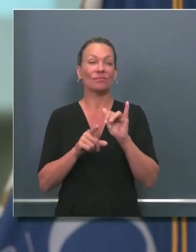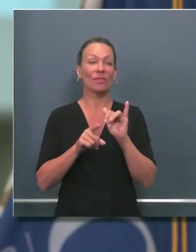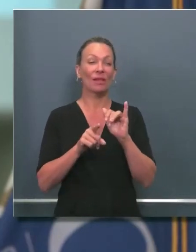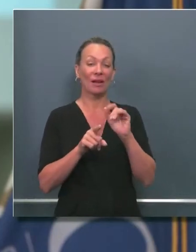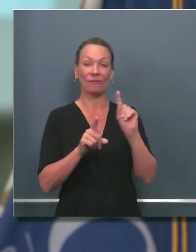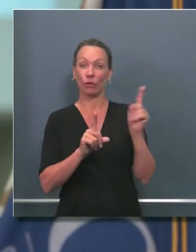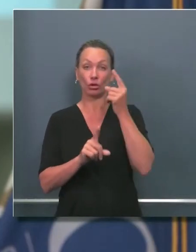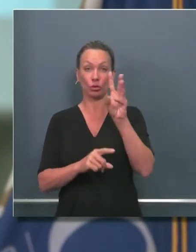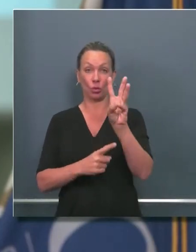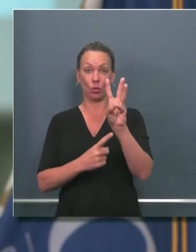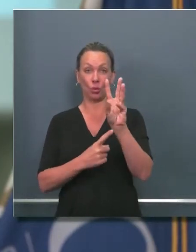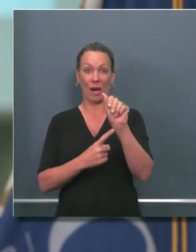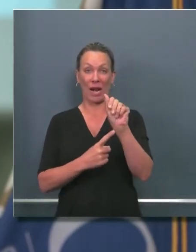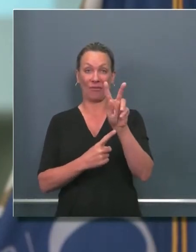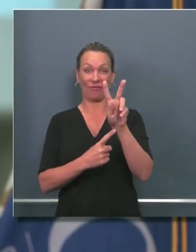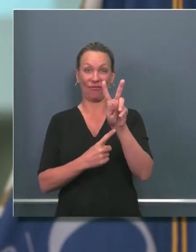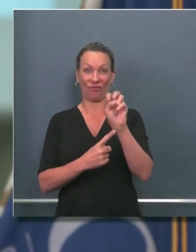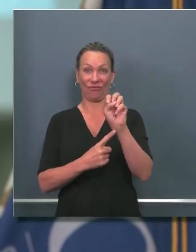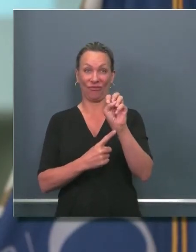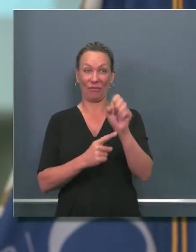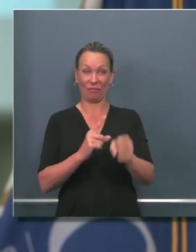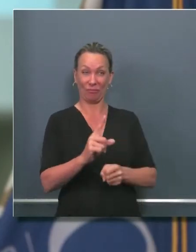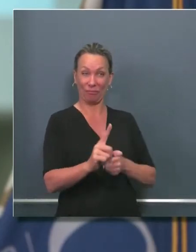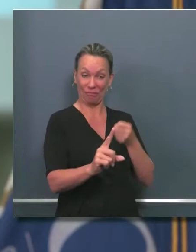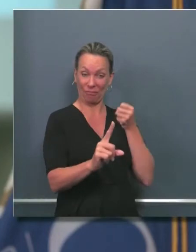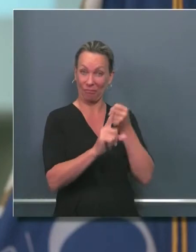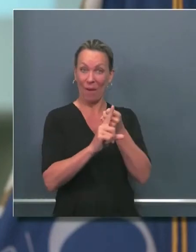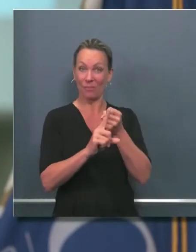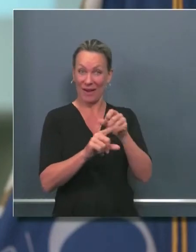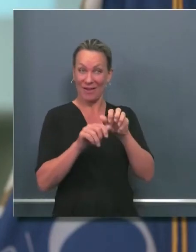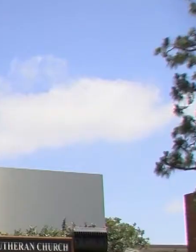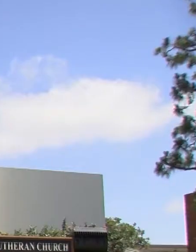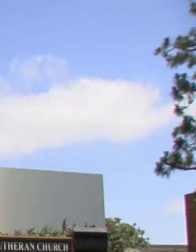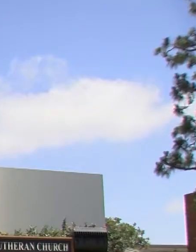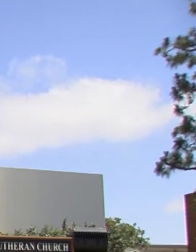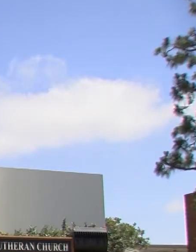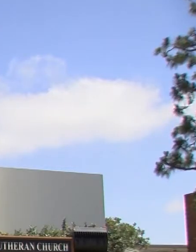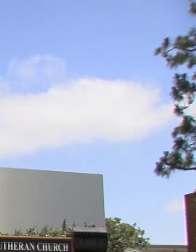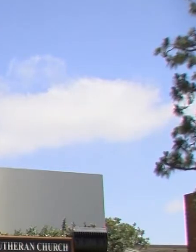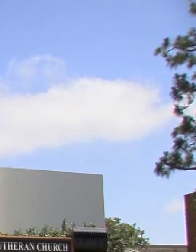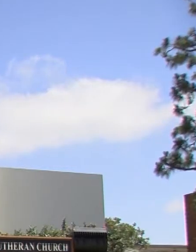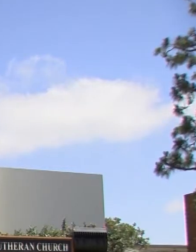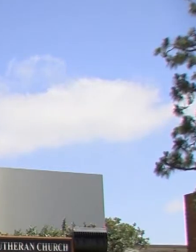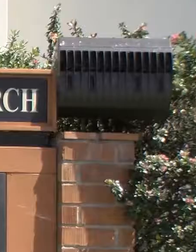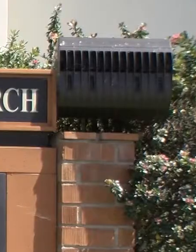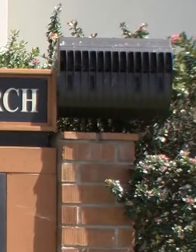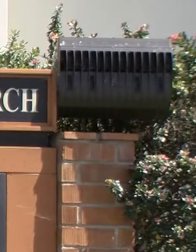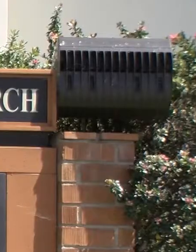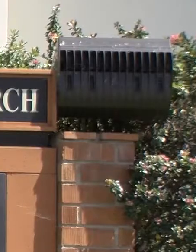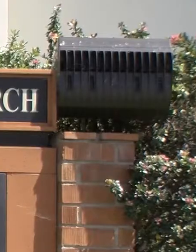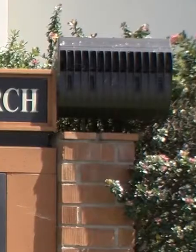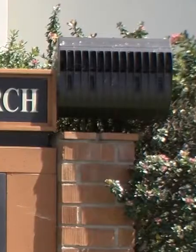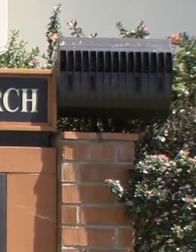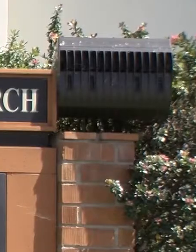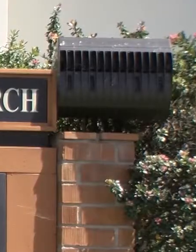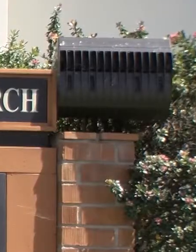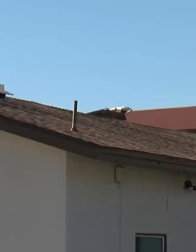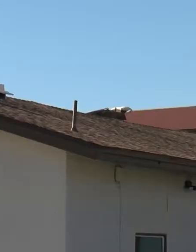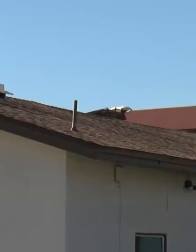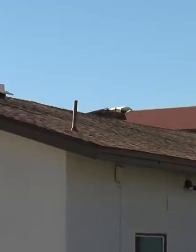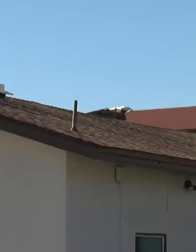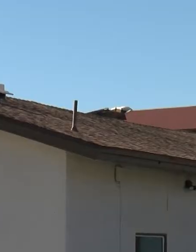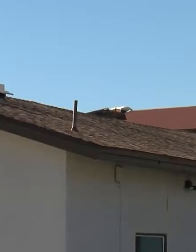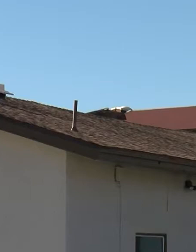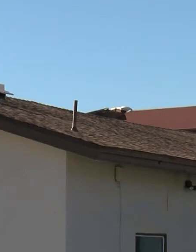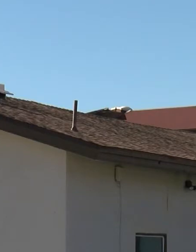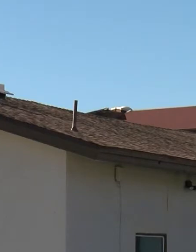off. The reality is this pandemic has just begun. It hasn't ended. Over the weekend, the state announced churches could once again hold in-person